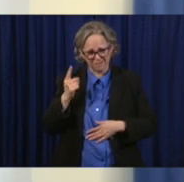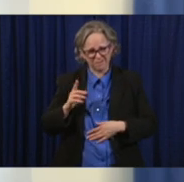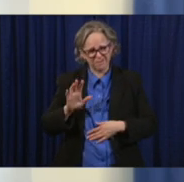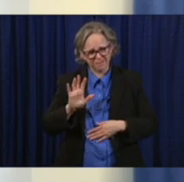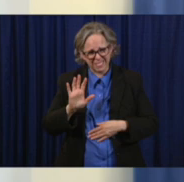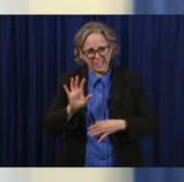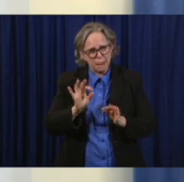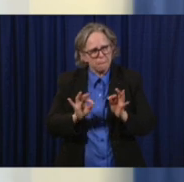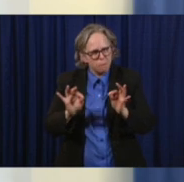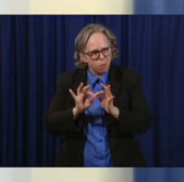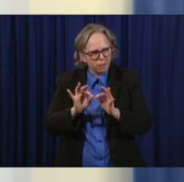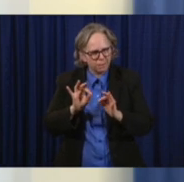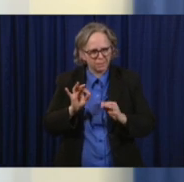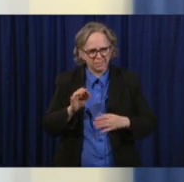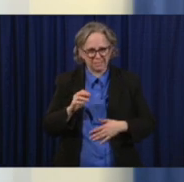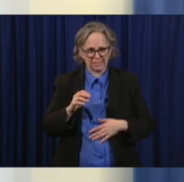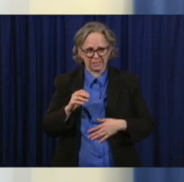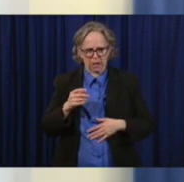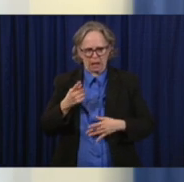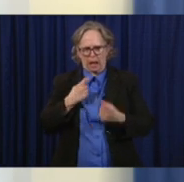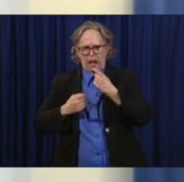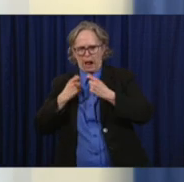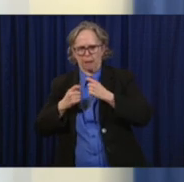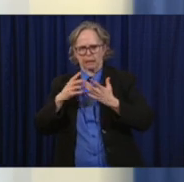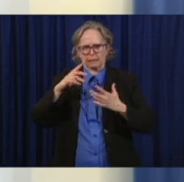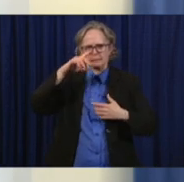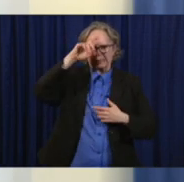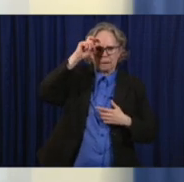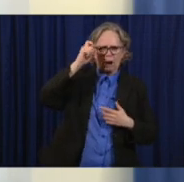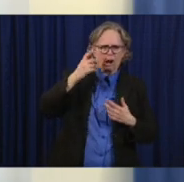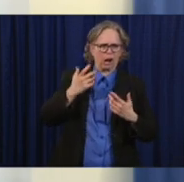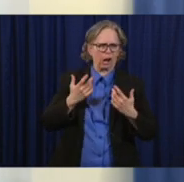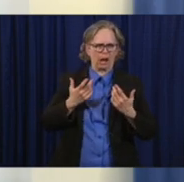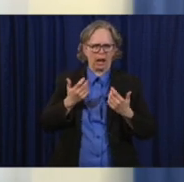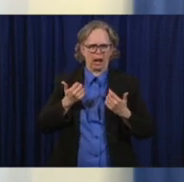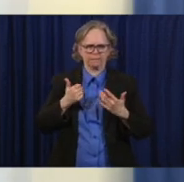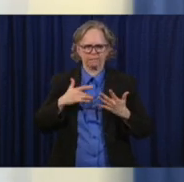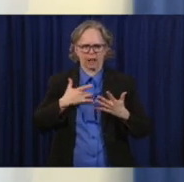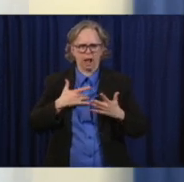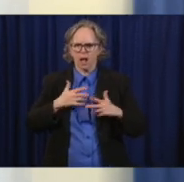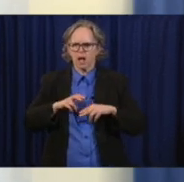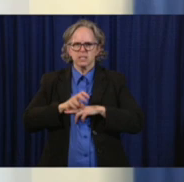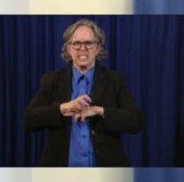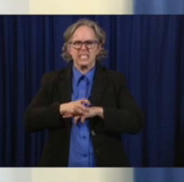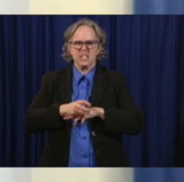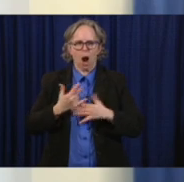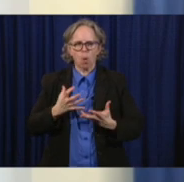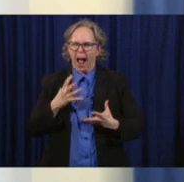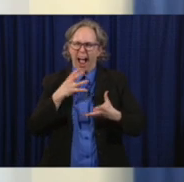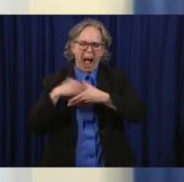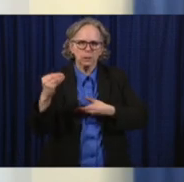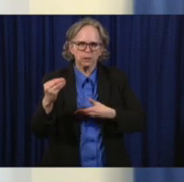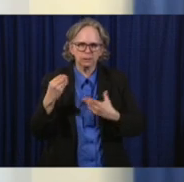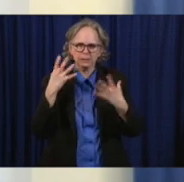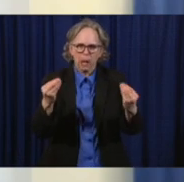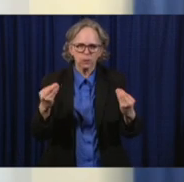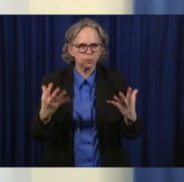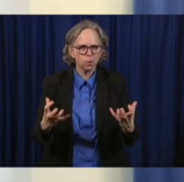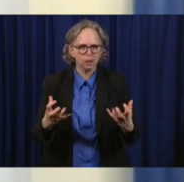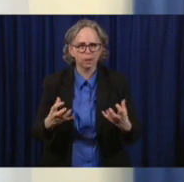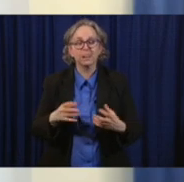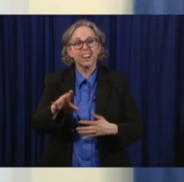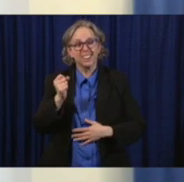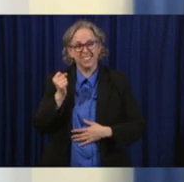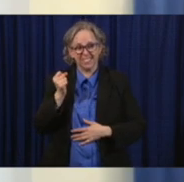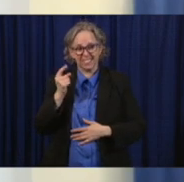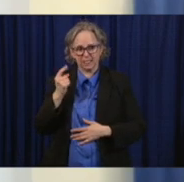about summer the antsiness that we all feel, that we are in a plateaued